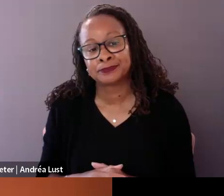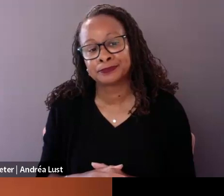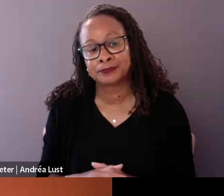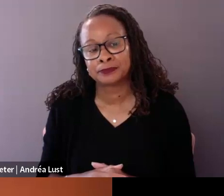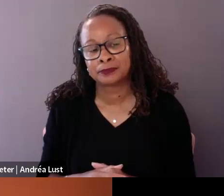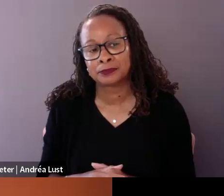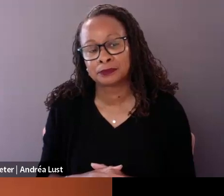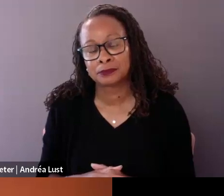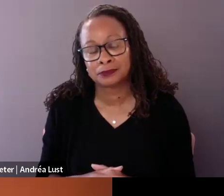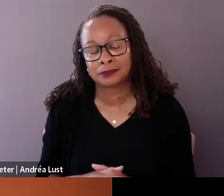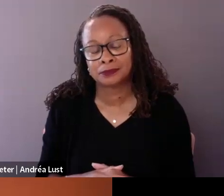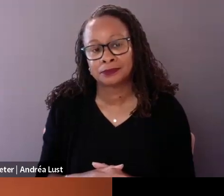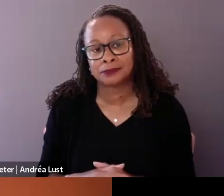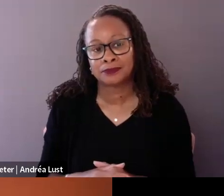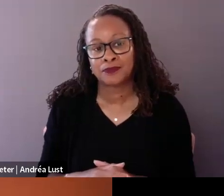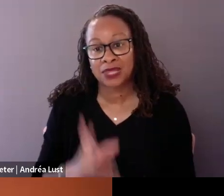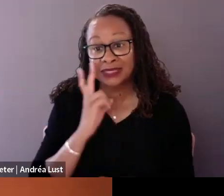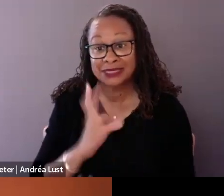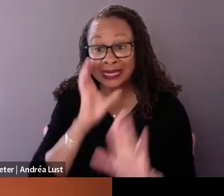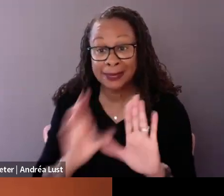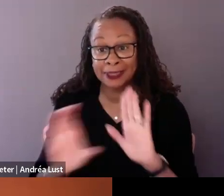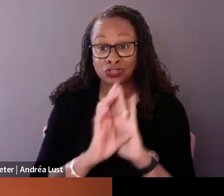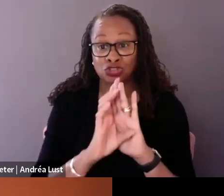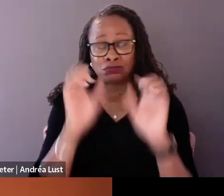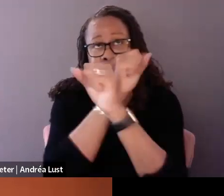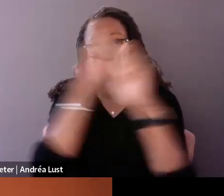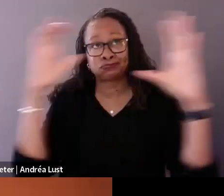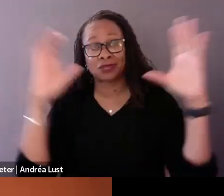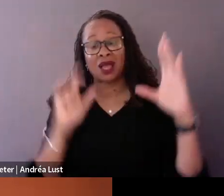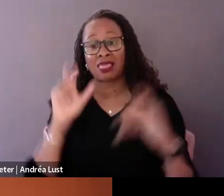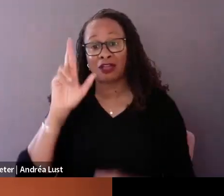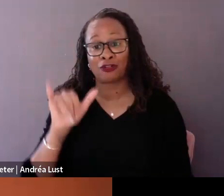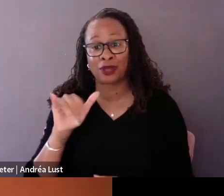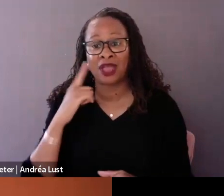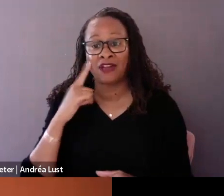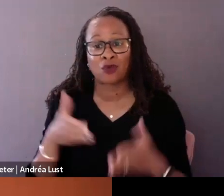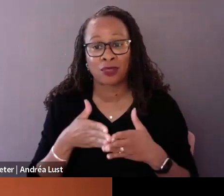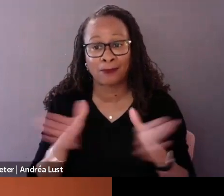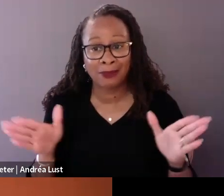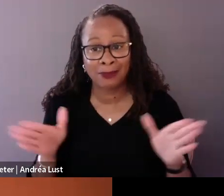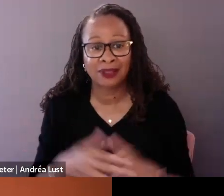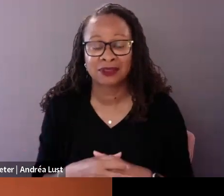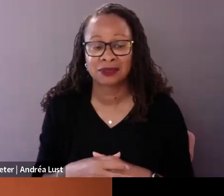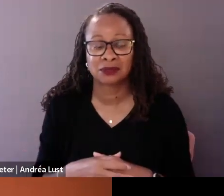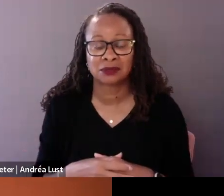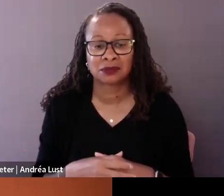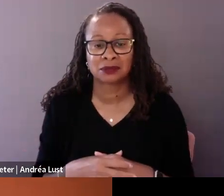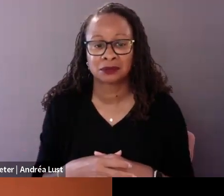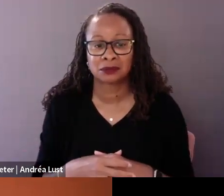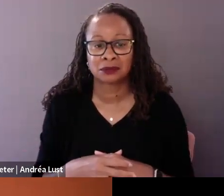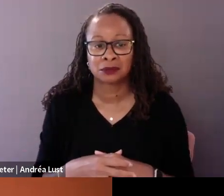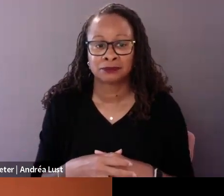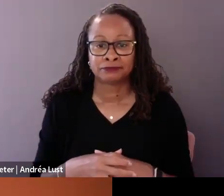you know, just seeing an image of Larry also, I think for the public, you know, he looks like